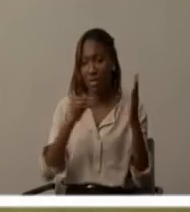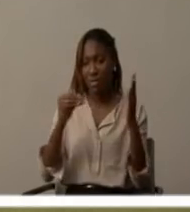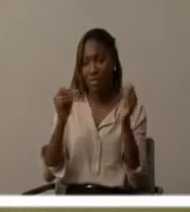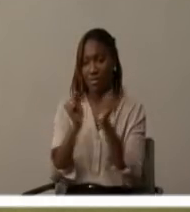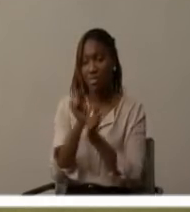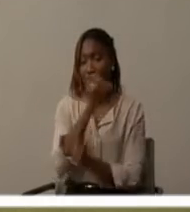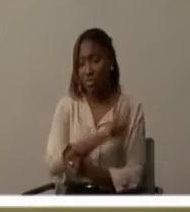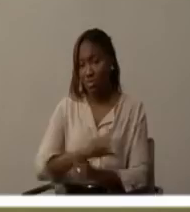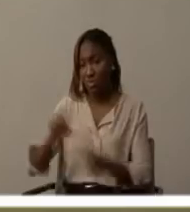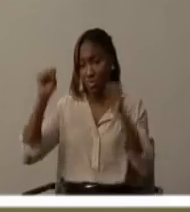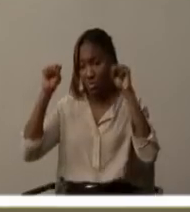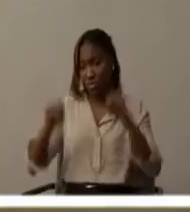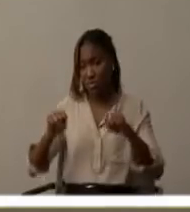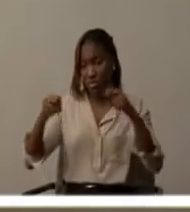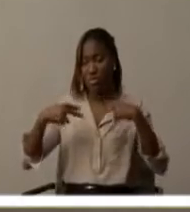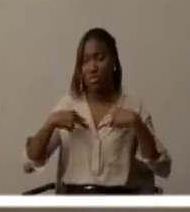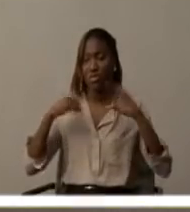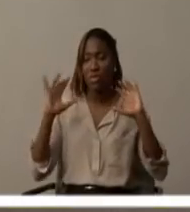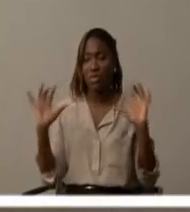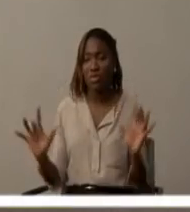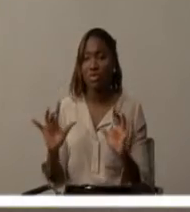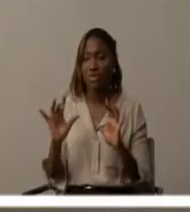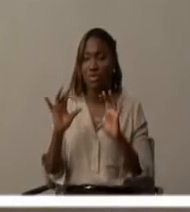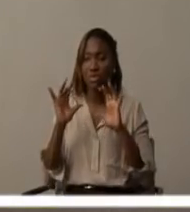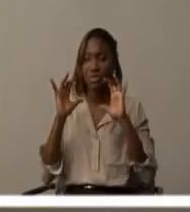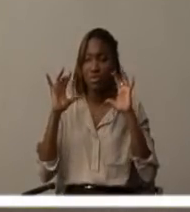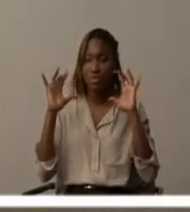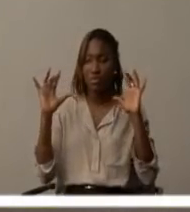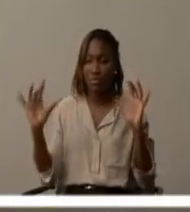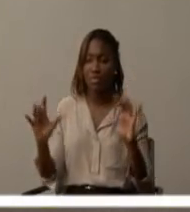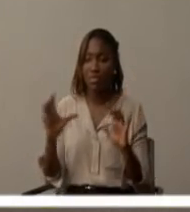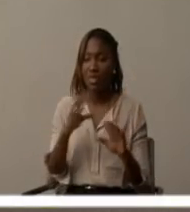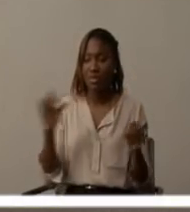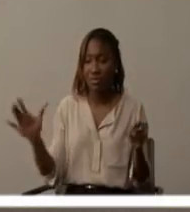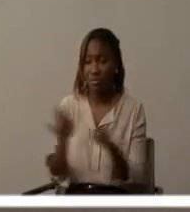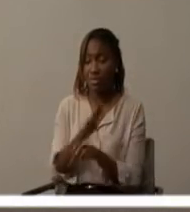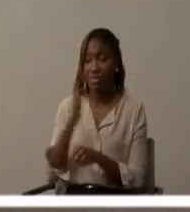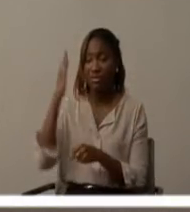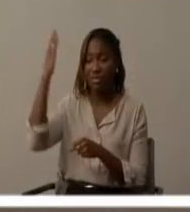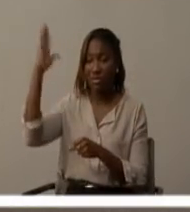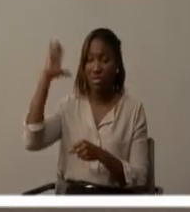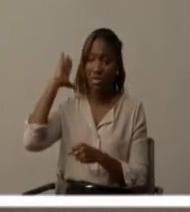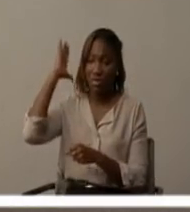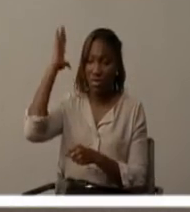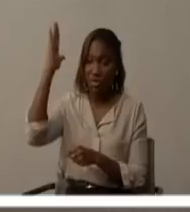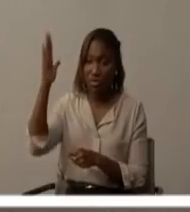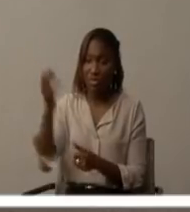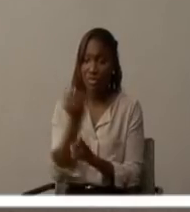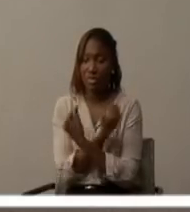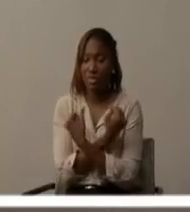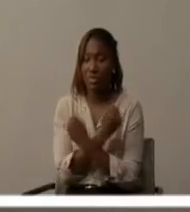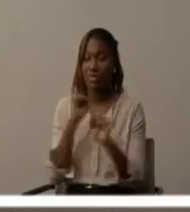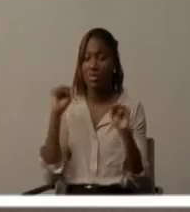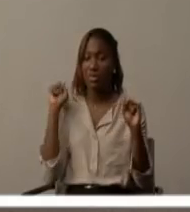With the Lord there is mercy and fullness